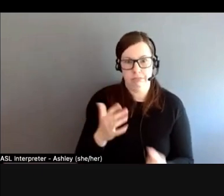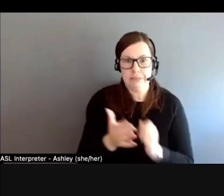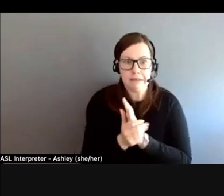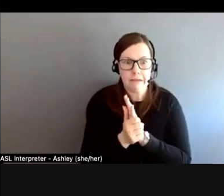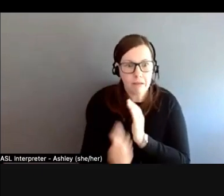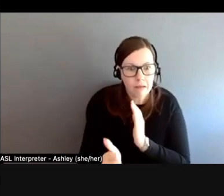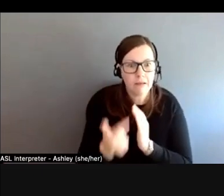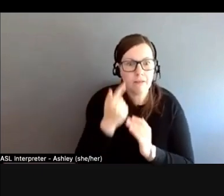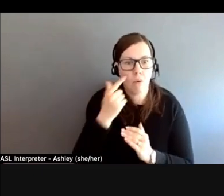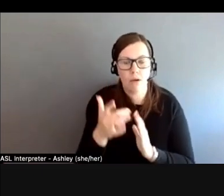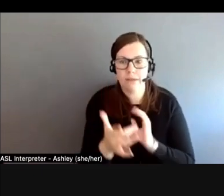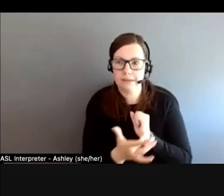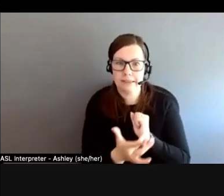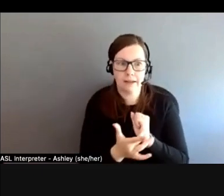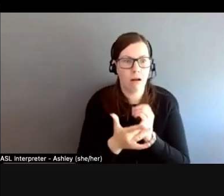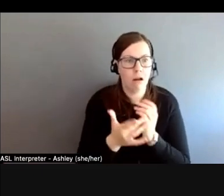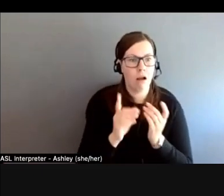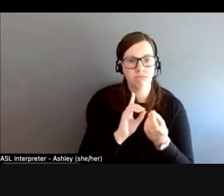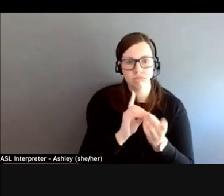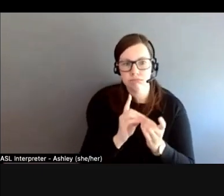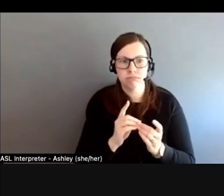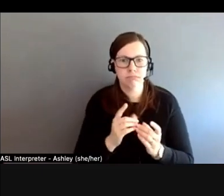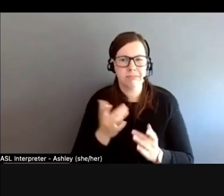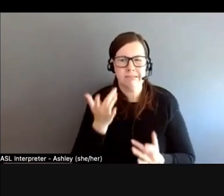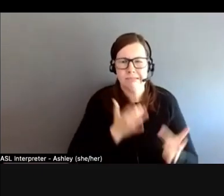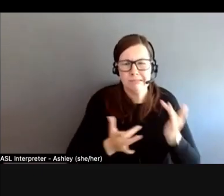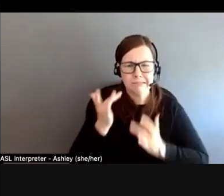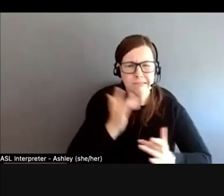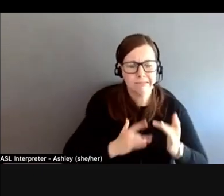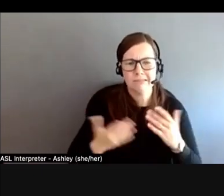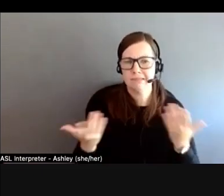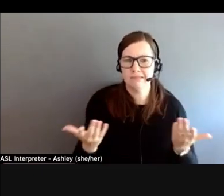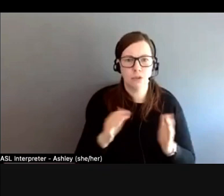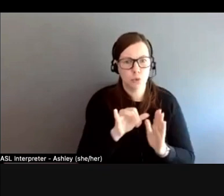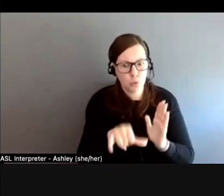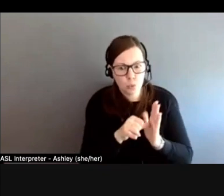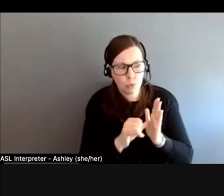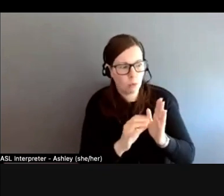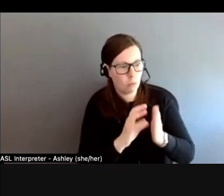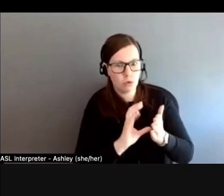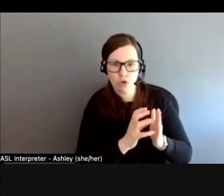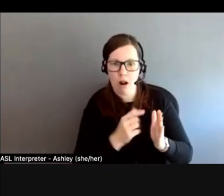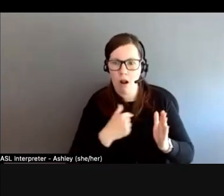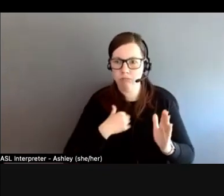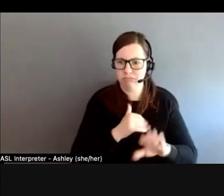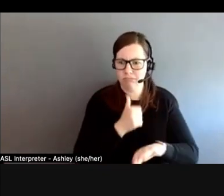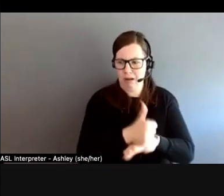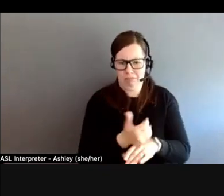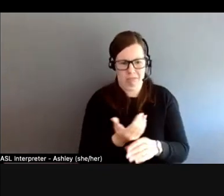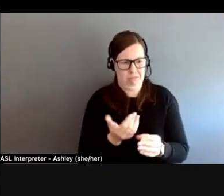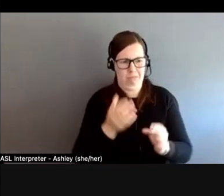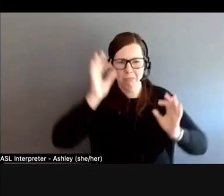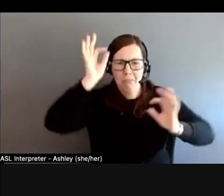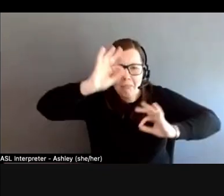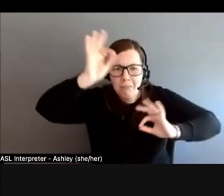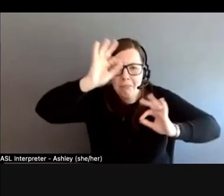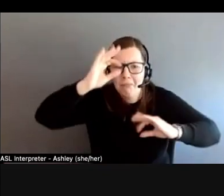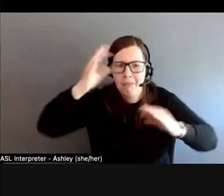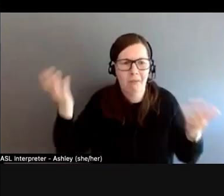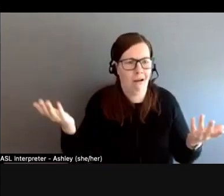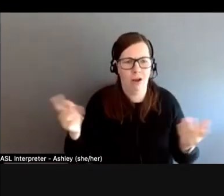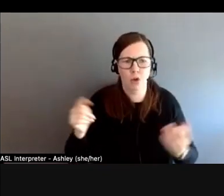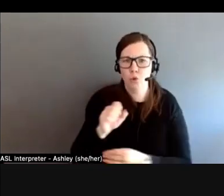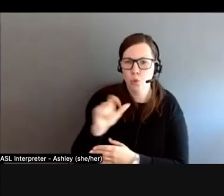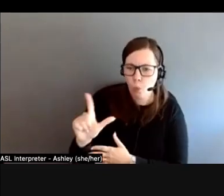channel. And so I didn't know the tools that I could use to